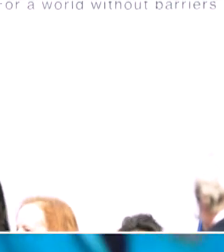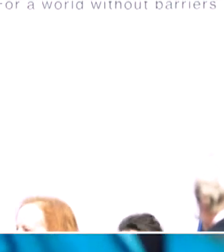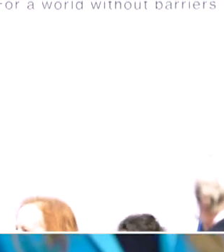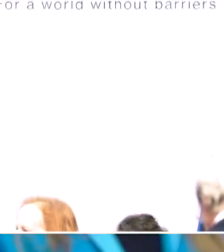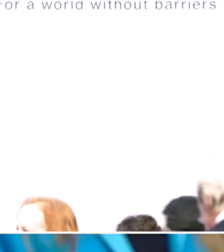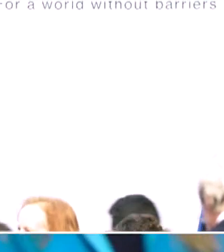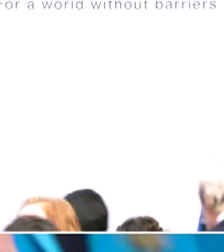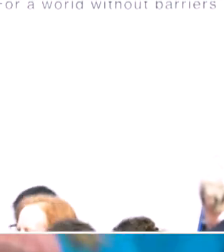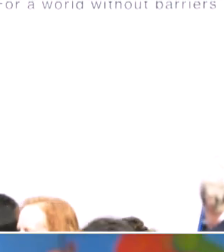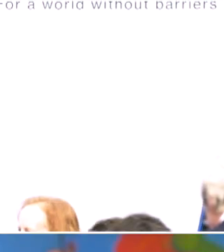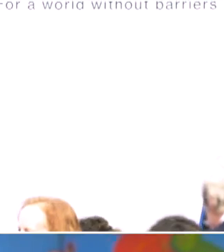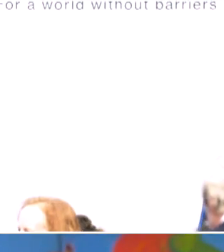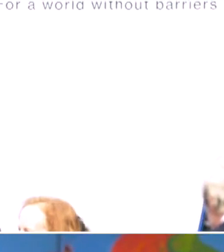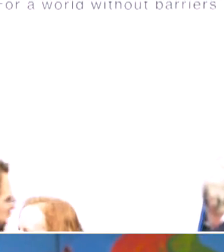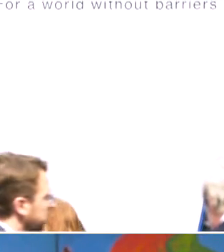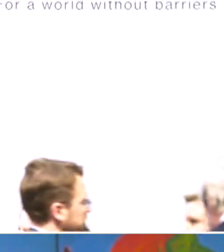me.